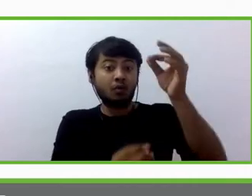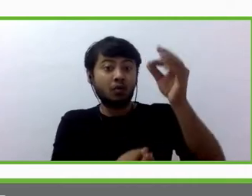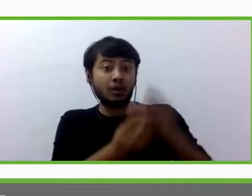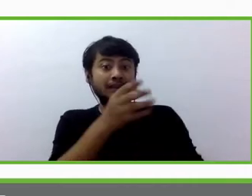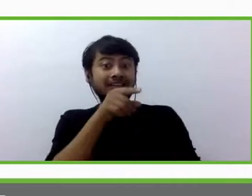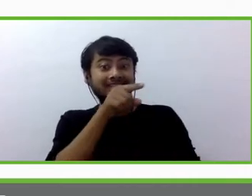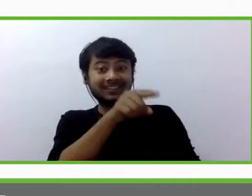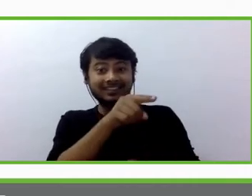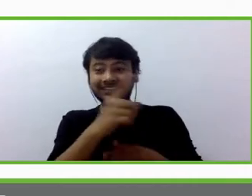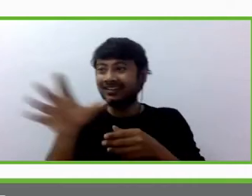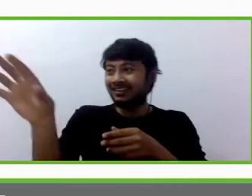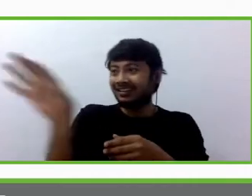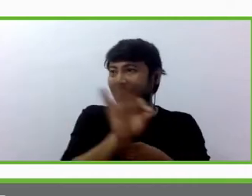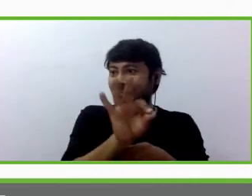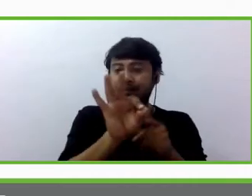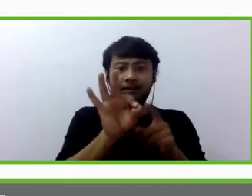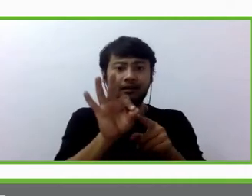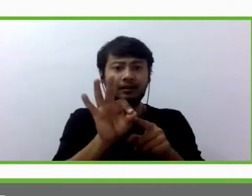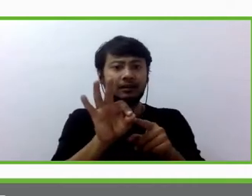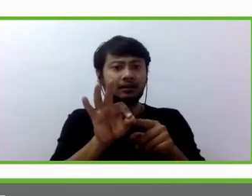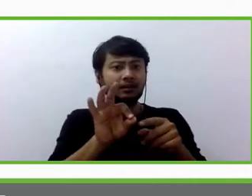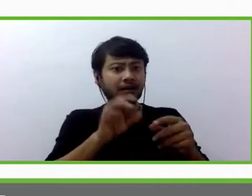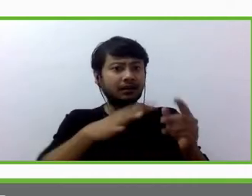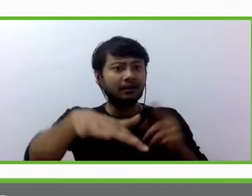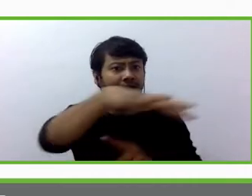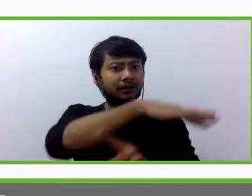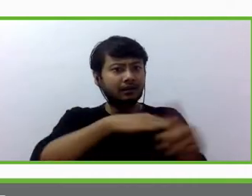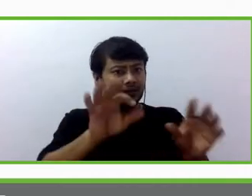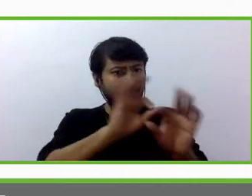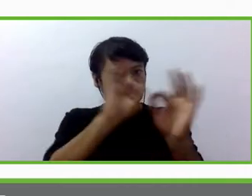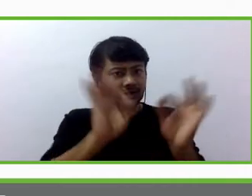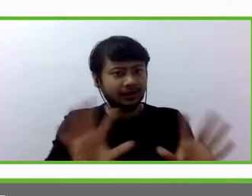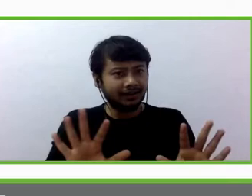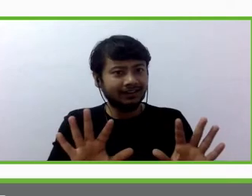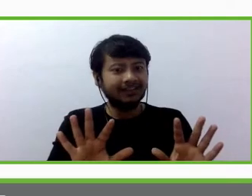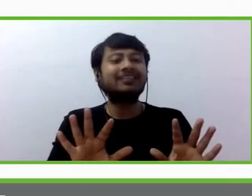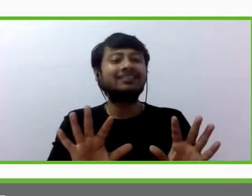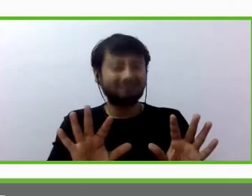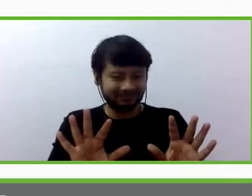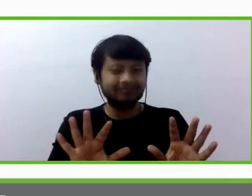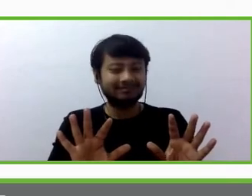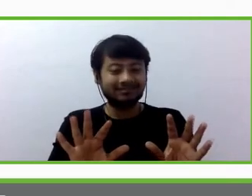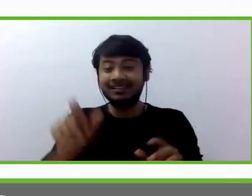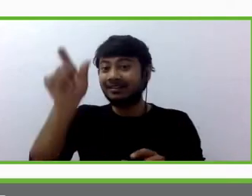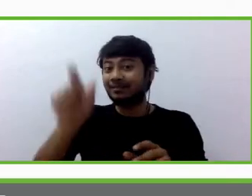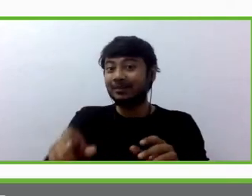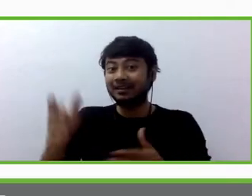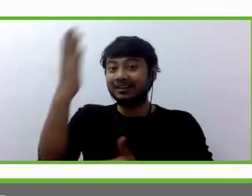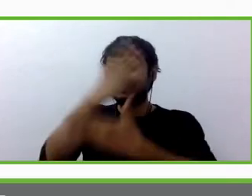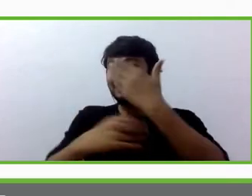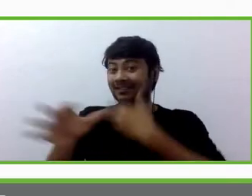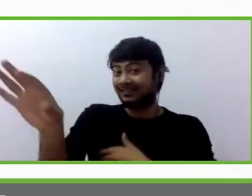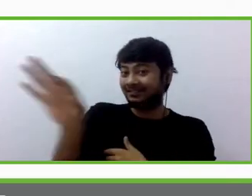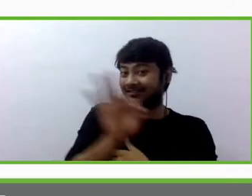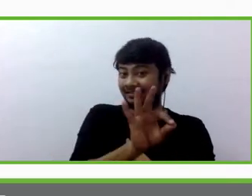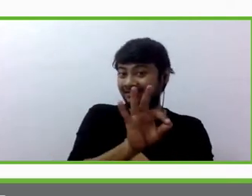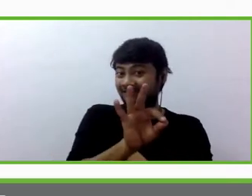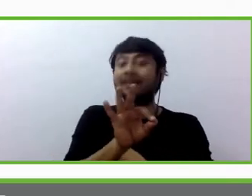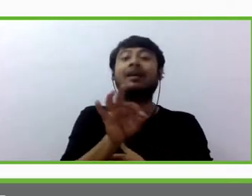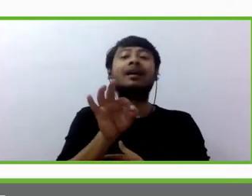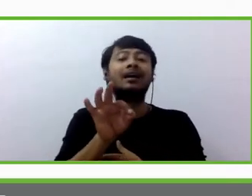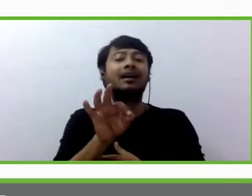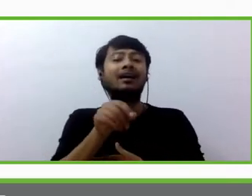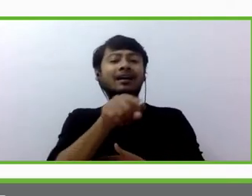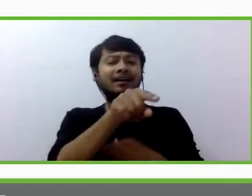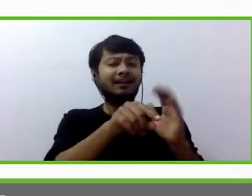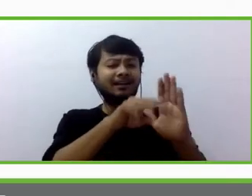who are different. In the case of people with disabilities, it has to do with, are you going to have a program to help